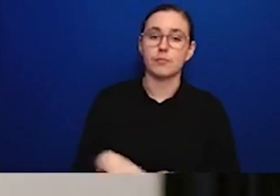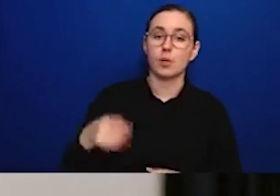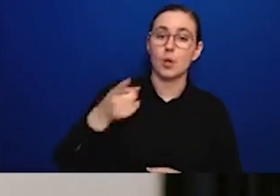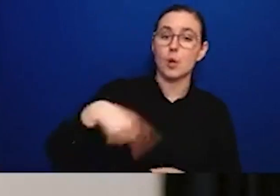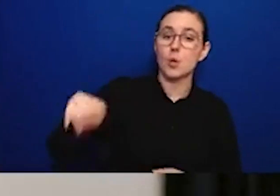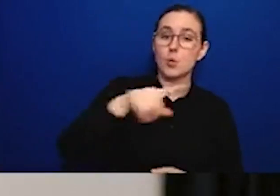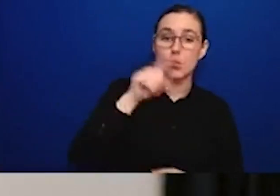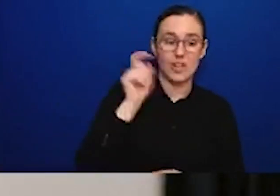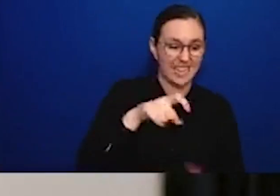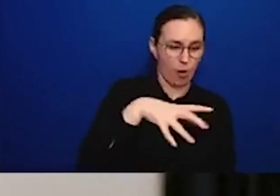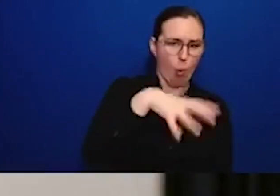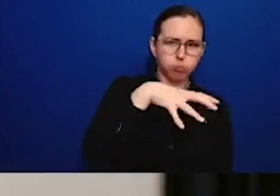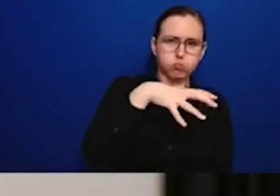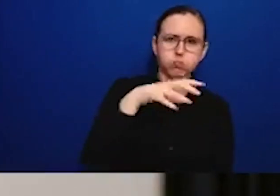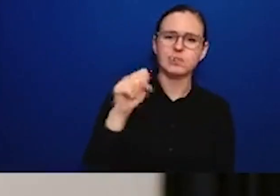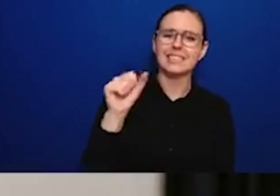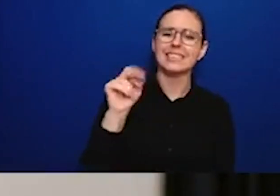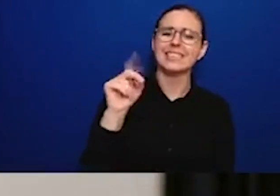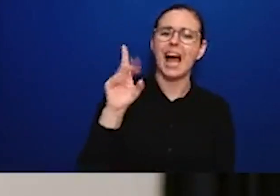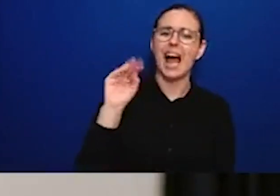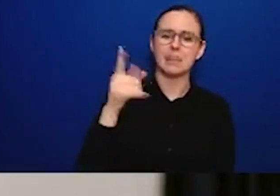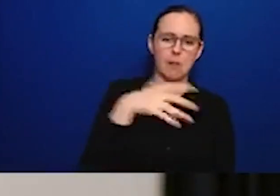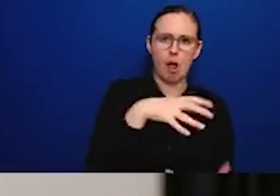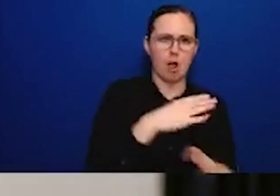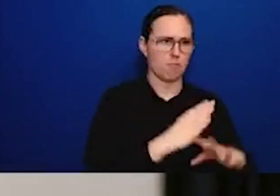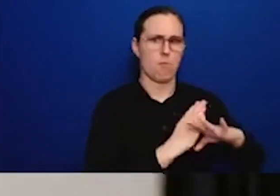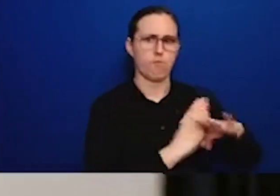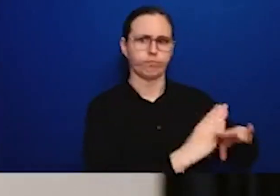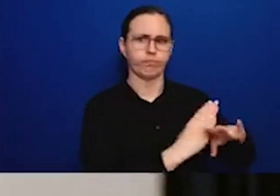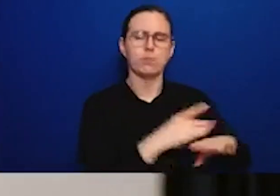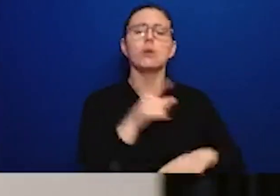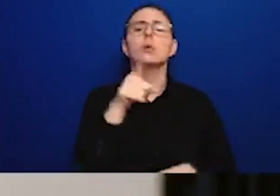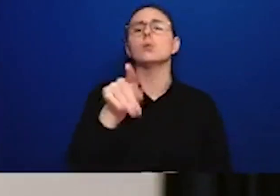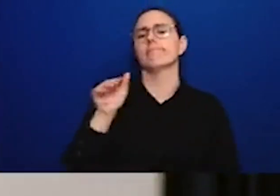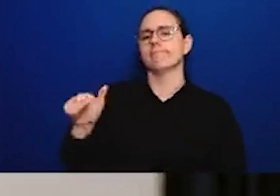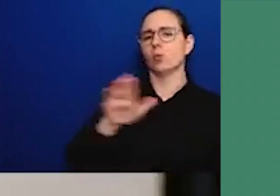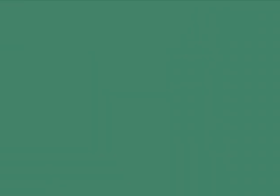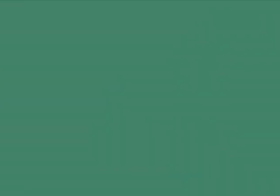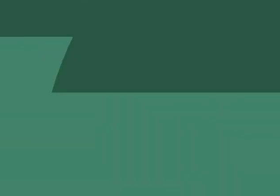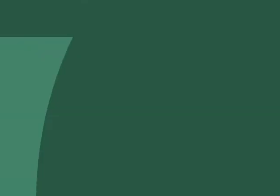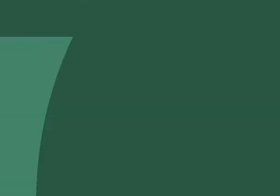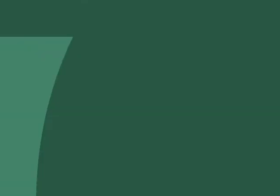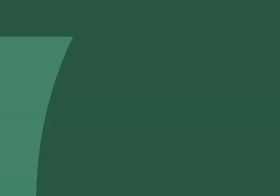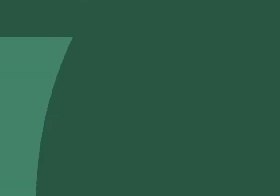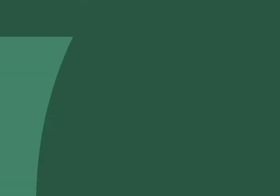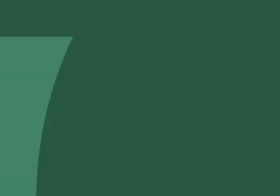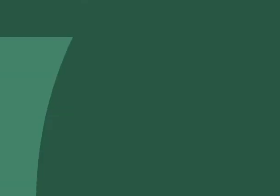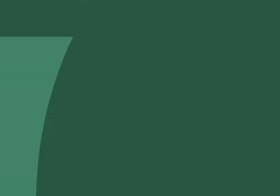be ready for all kinds of emergencies. Take the time to get you and your family ready for heat.